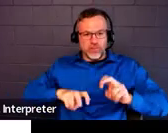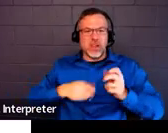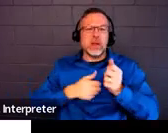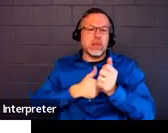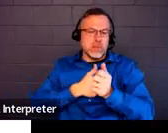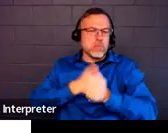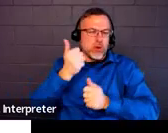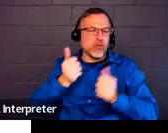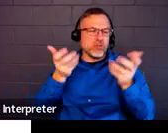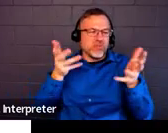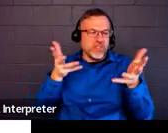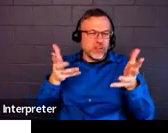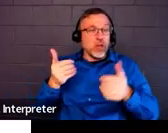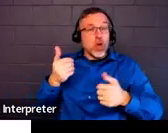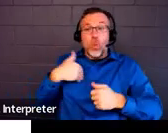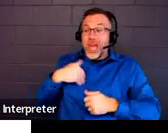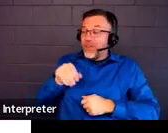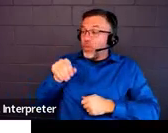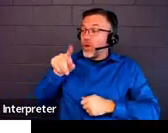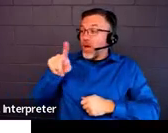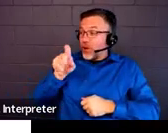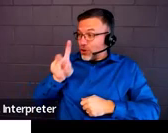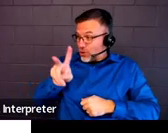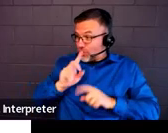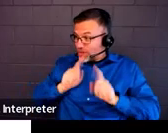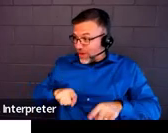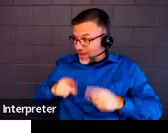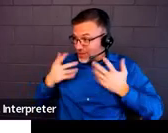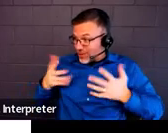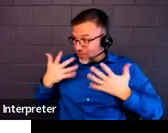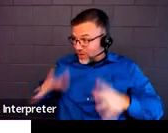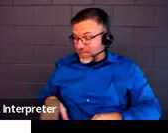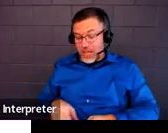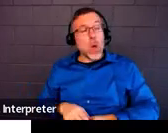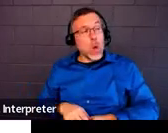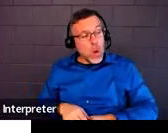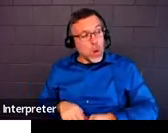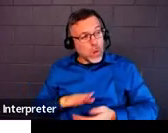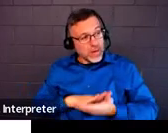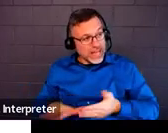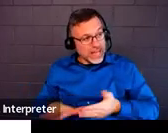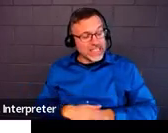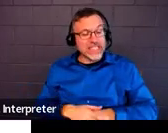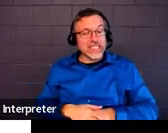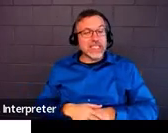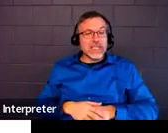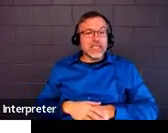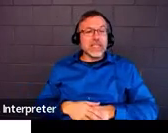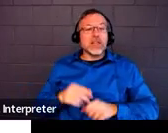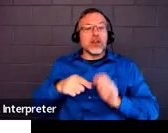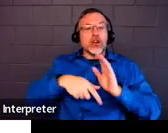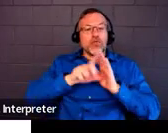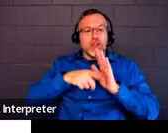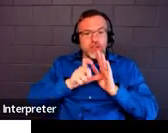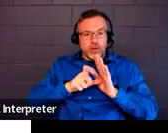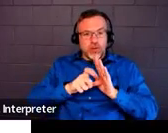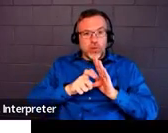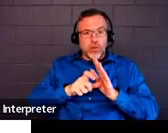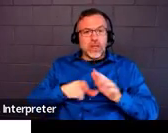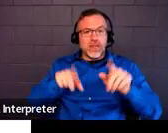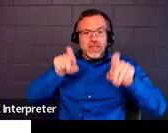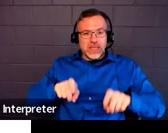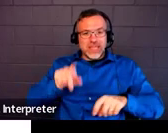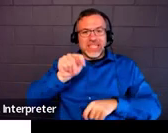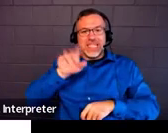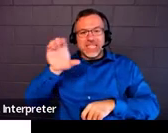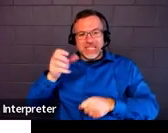far, Leora, we have 102 responses, so that's really positive. Nice. To review the test coordinator user guide, and